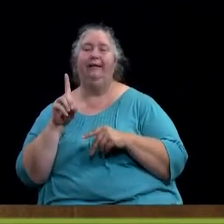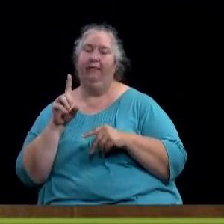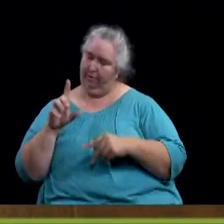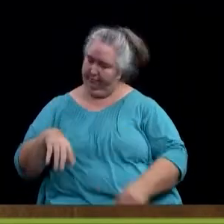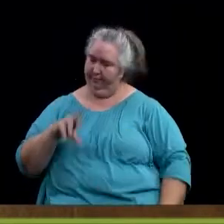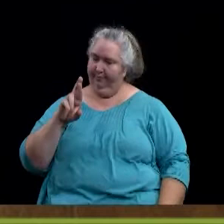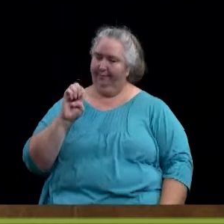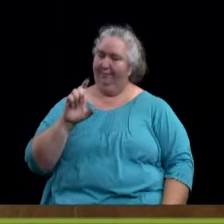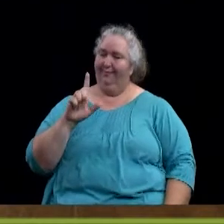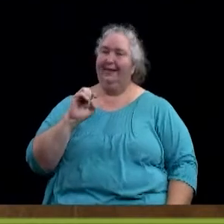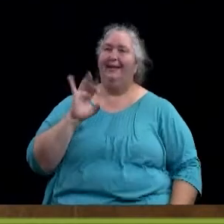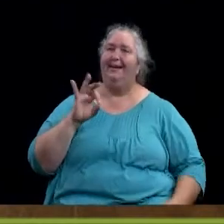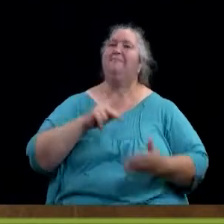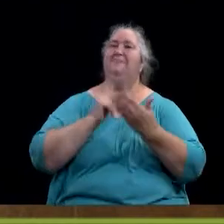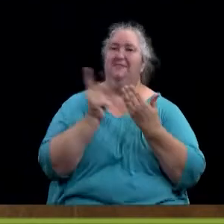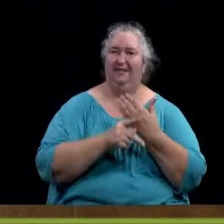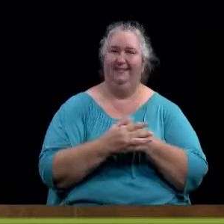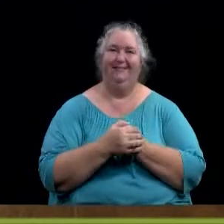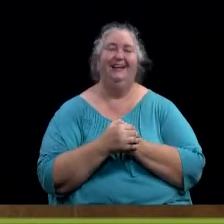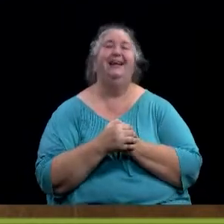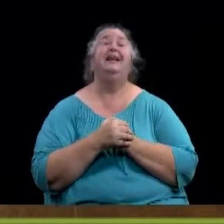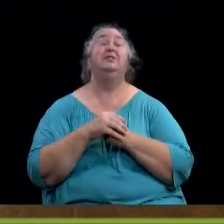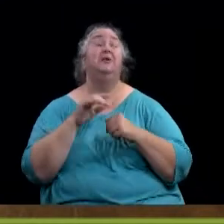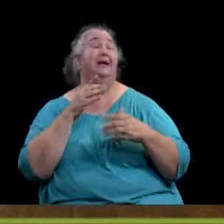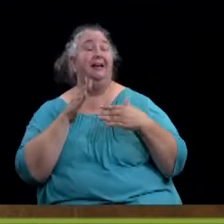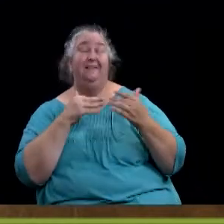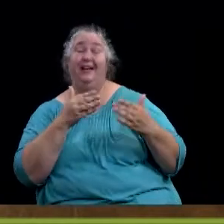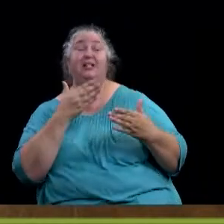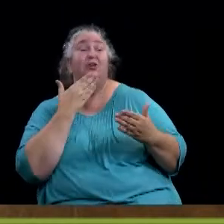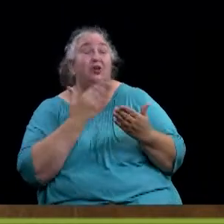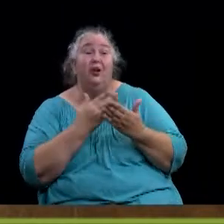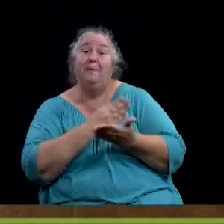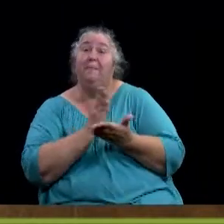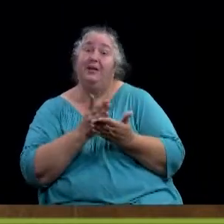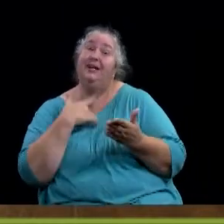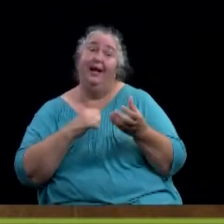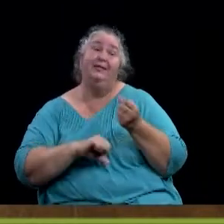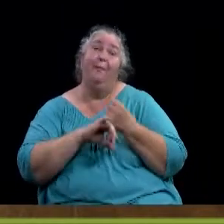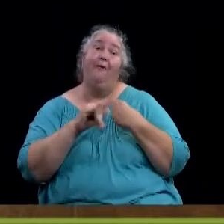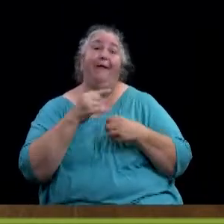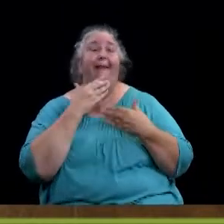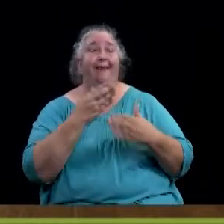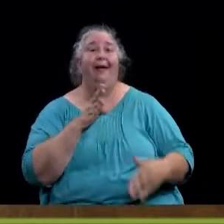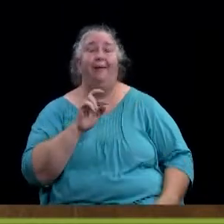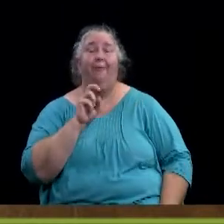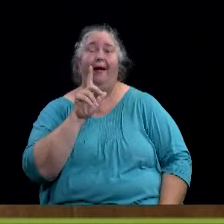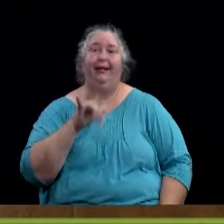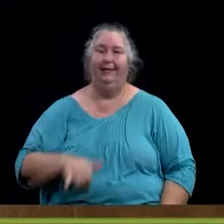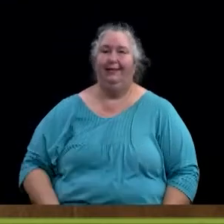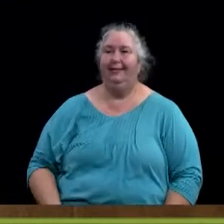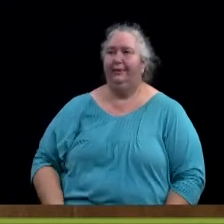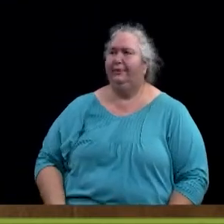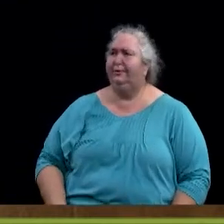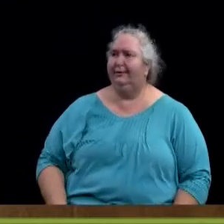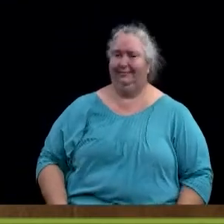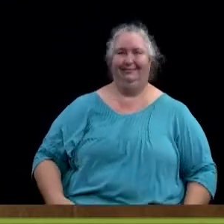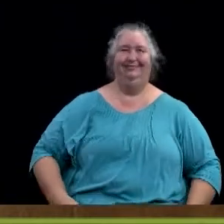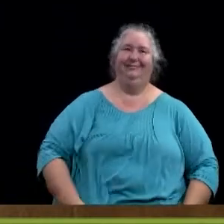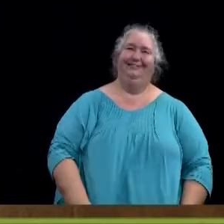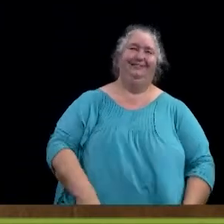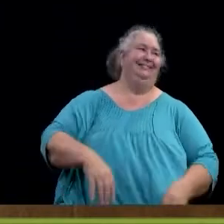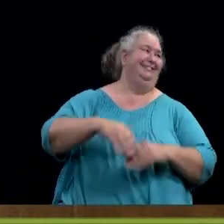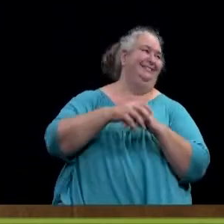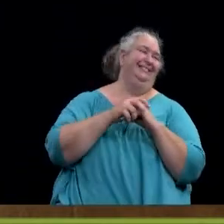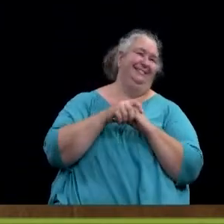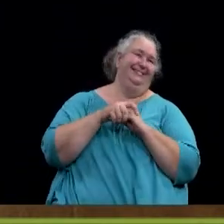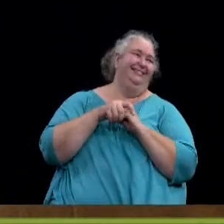budget, and I support it. Thanks, Bradley. So the great thing about going after Councilmember Holmes is that